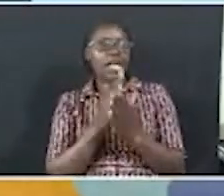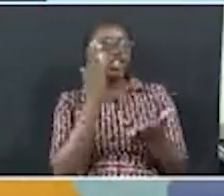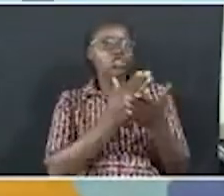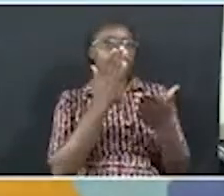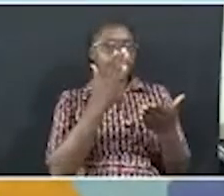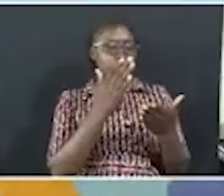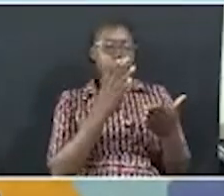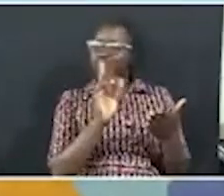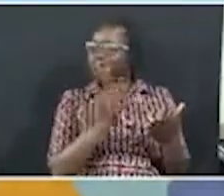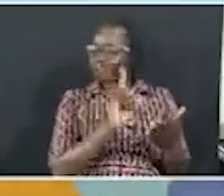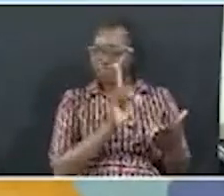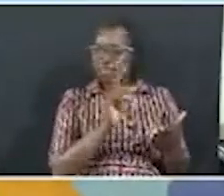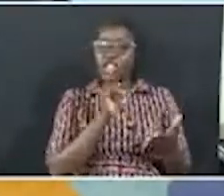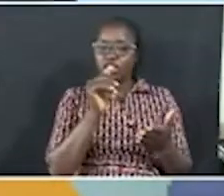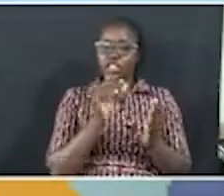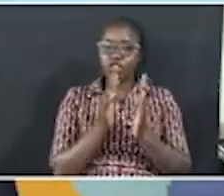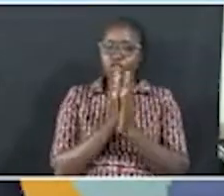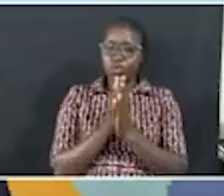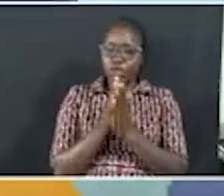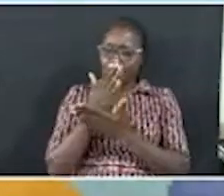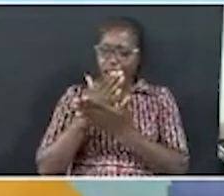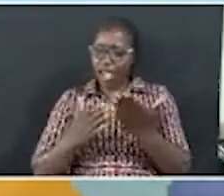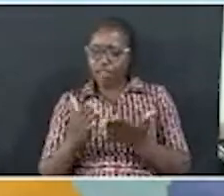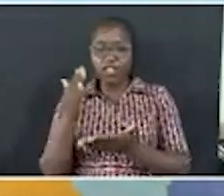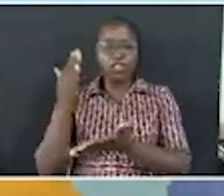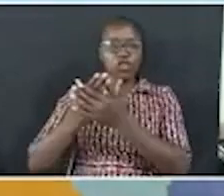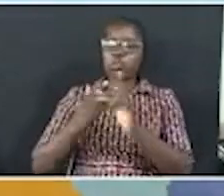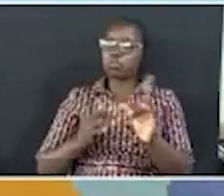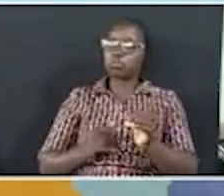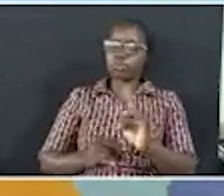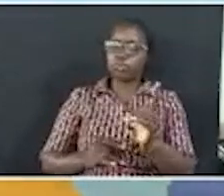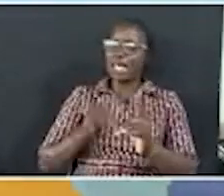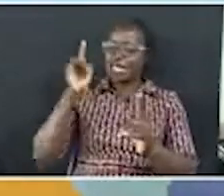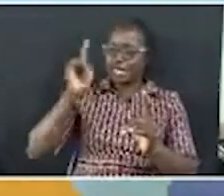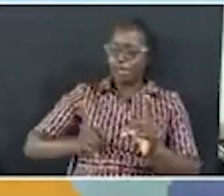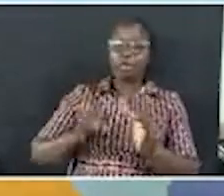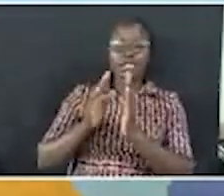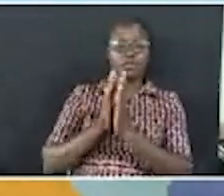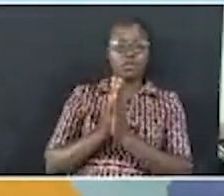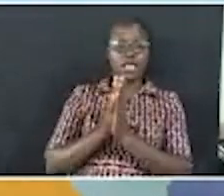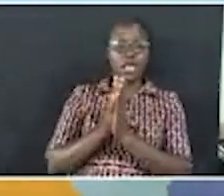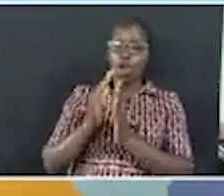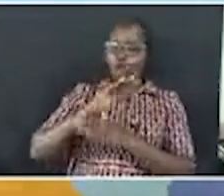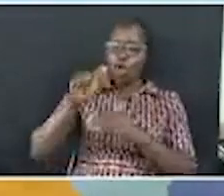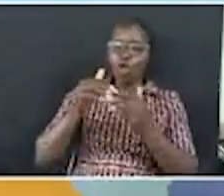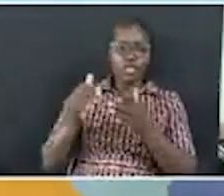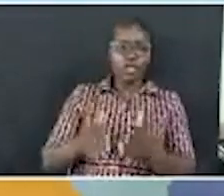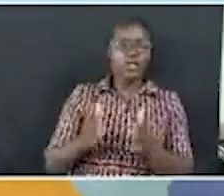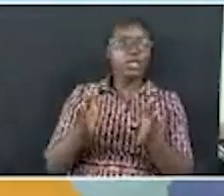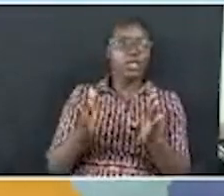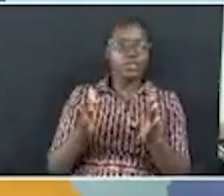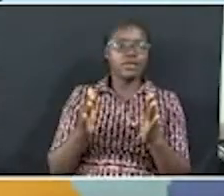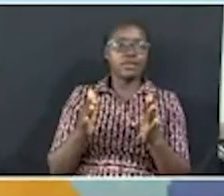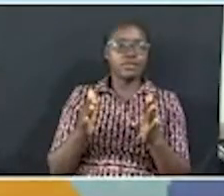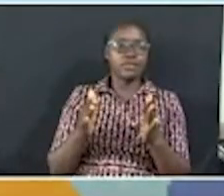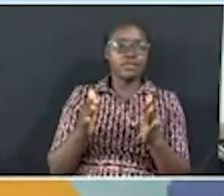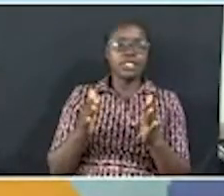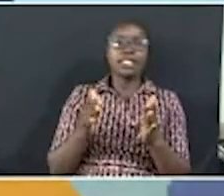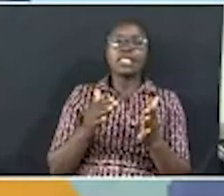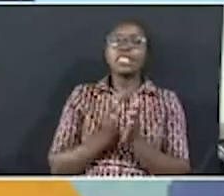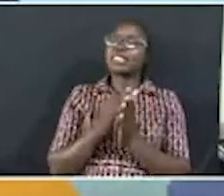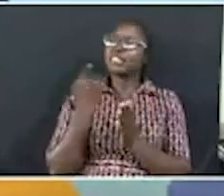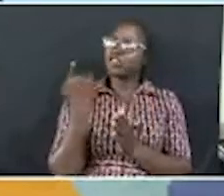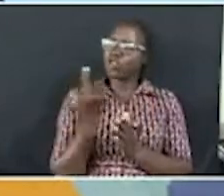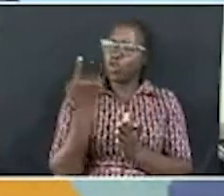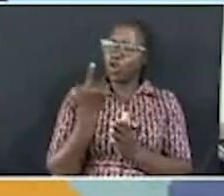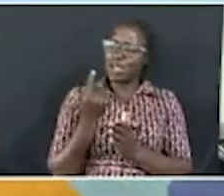stop. They don't pray halfway and stop. They must pray all the way. It is